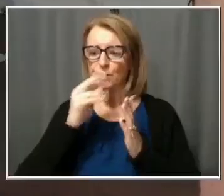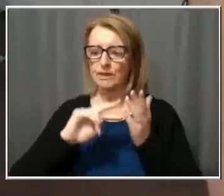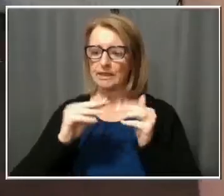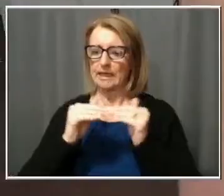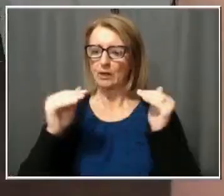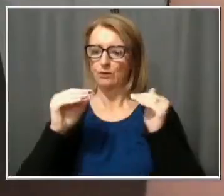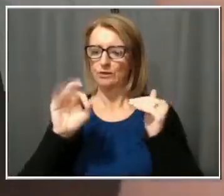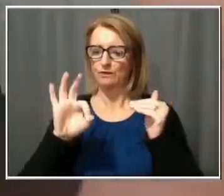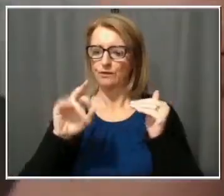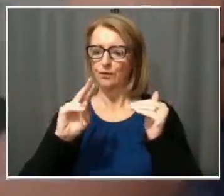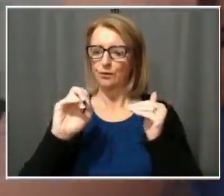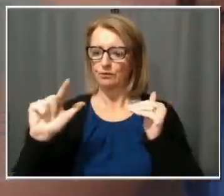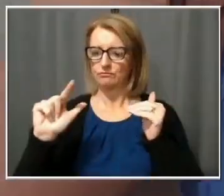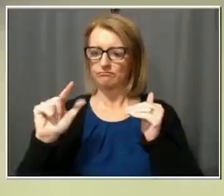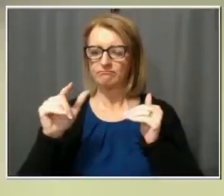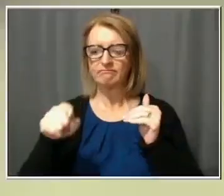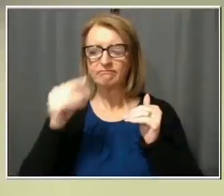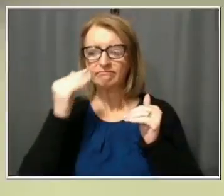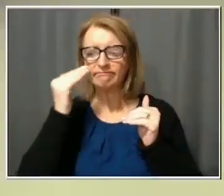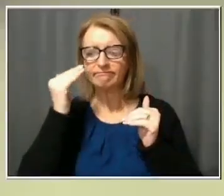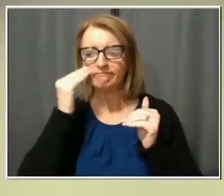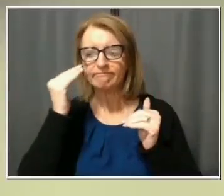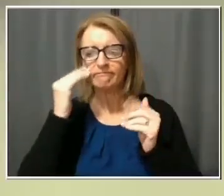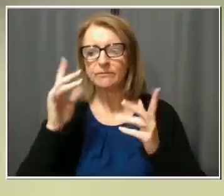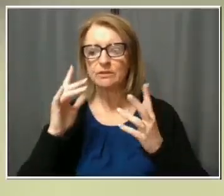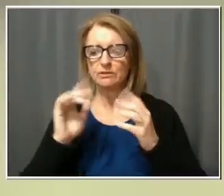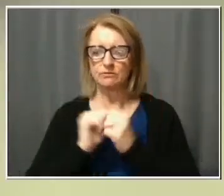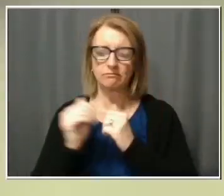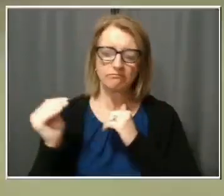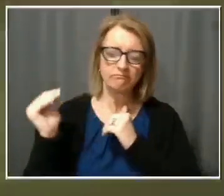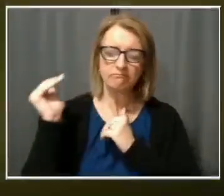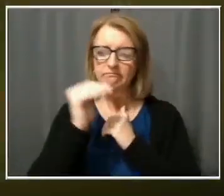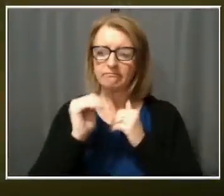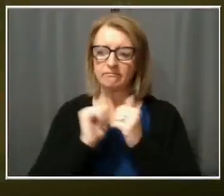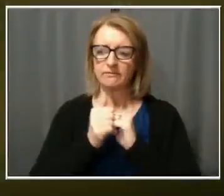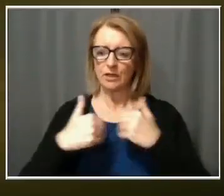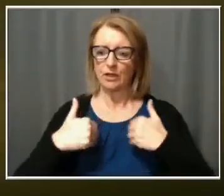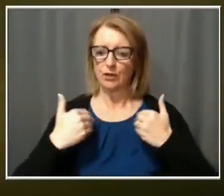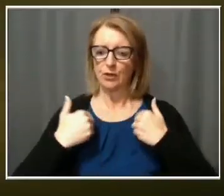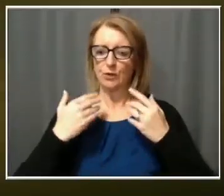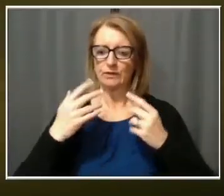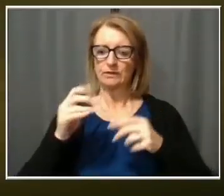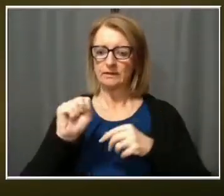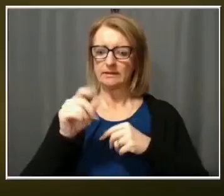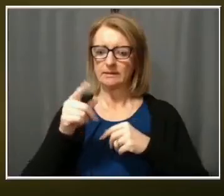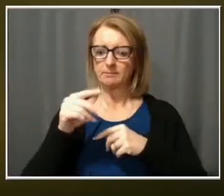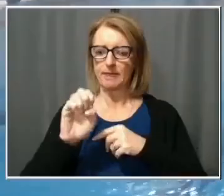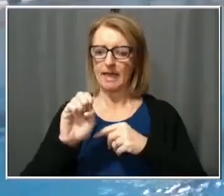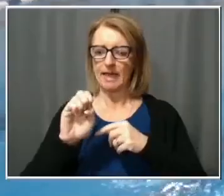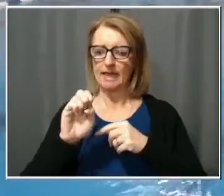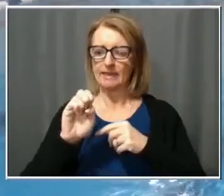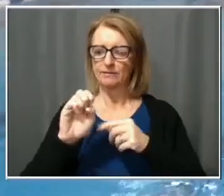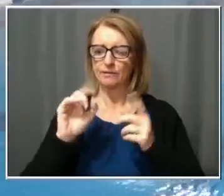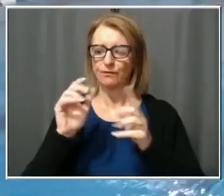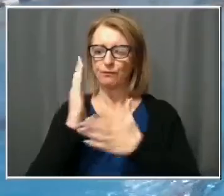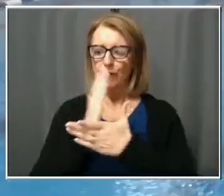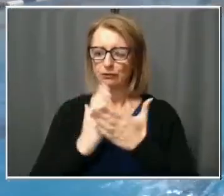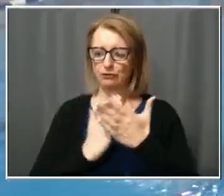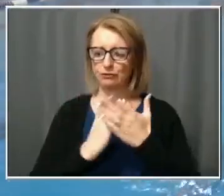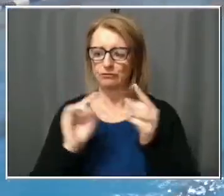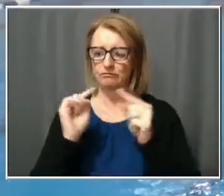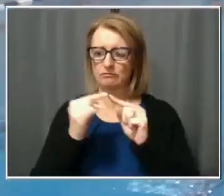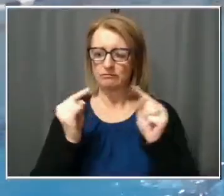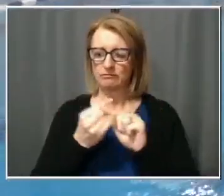Emma knows what it takes to excel in sports. This youth gymnast suffered a spine fracture and then went on to become a